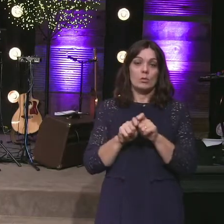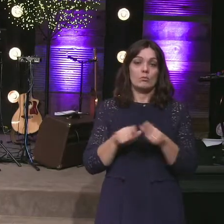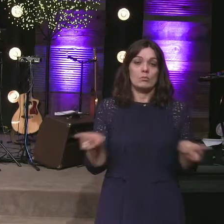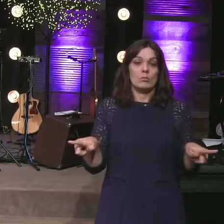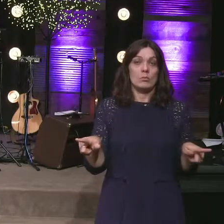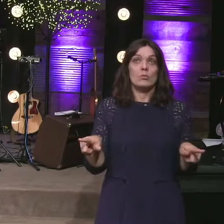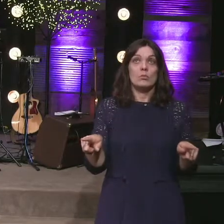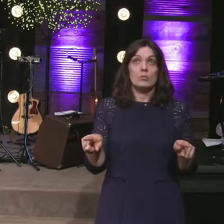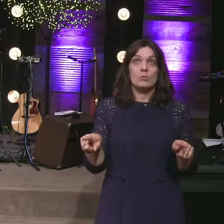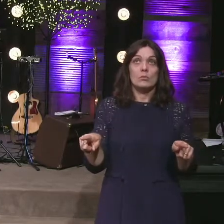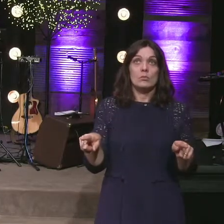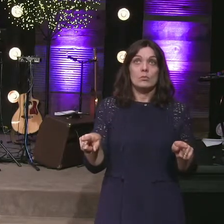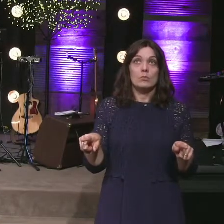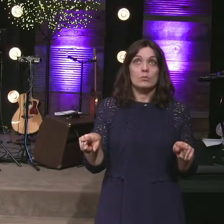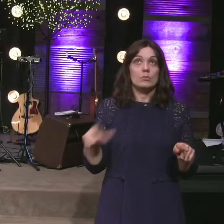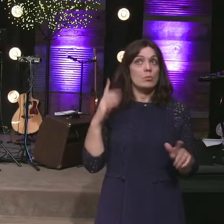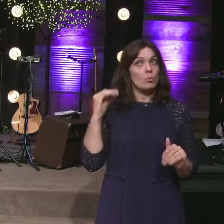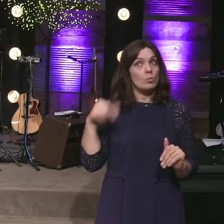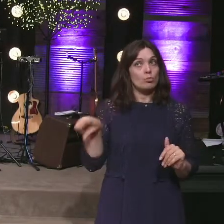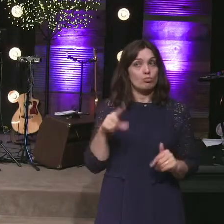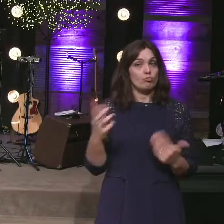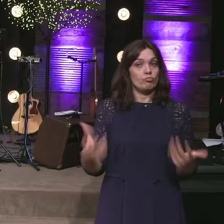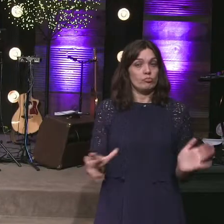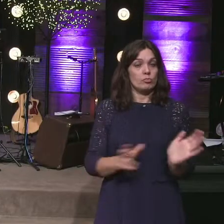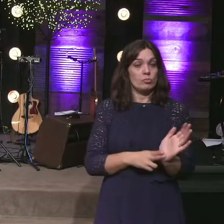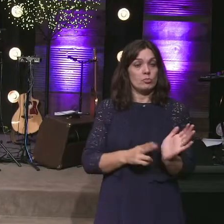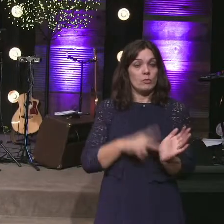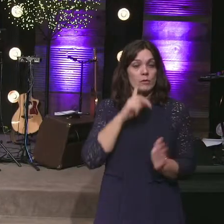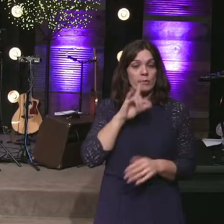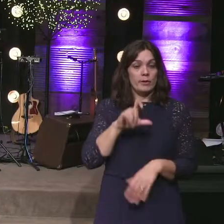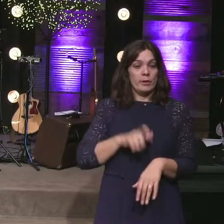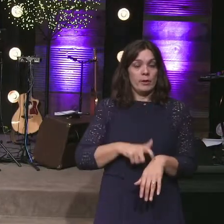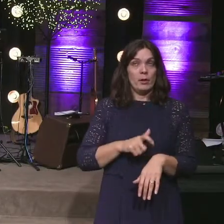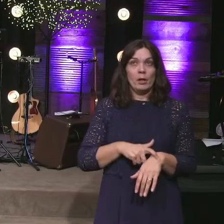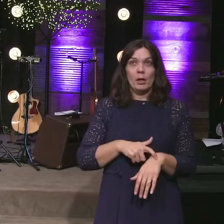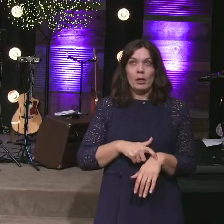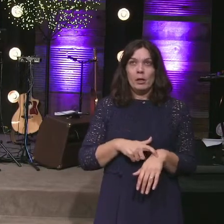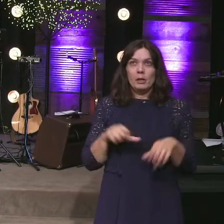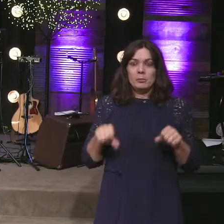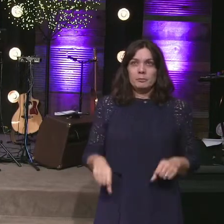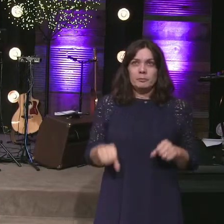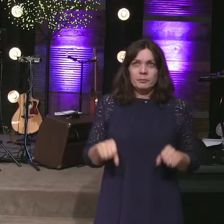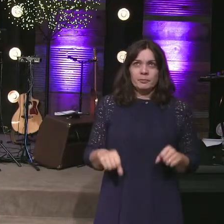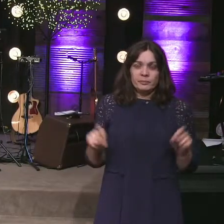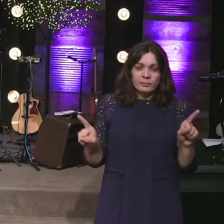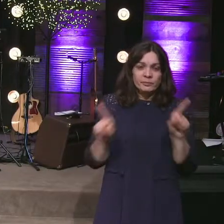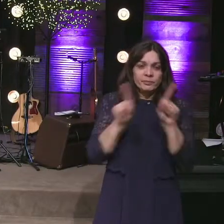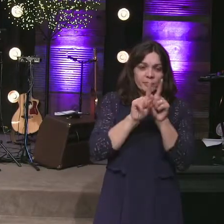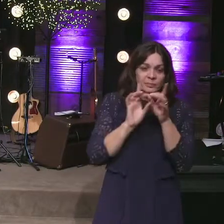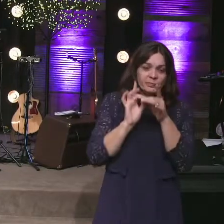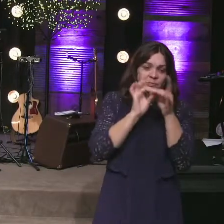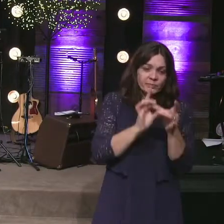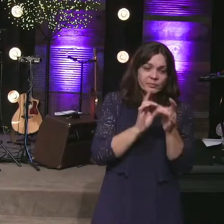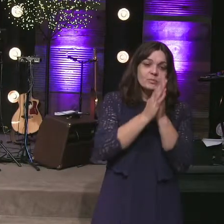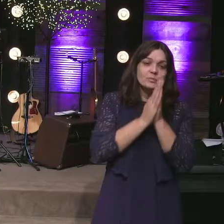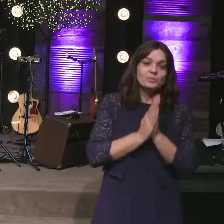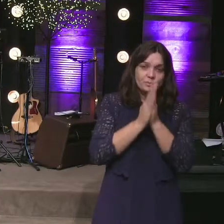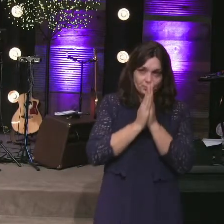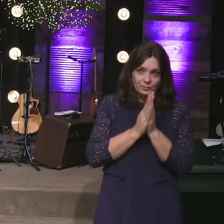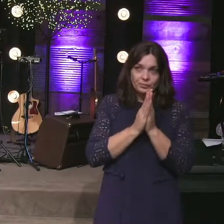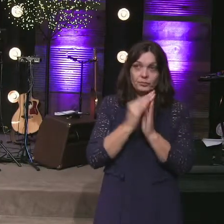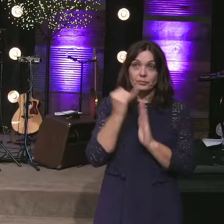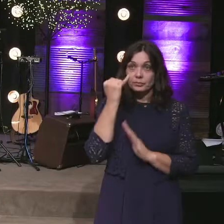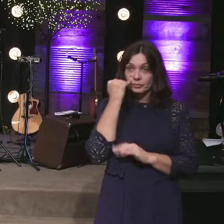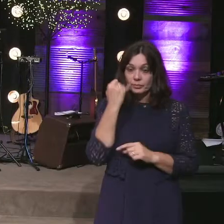And so I hope you all signed up for a slot in there to come alongside and pray. If you had trouble with